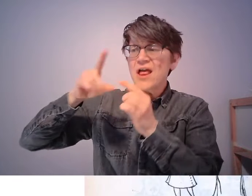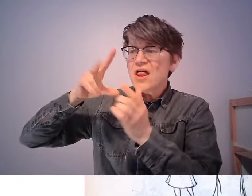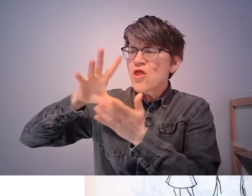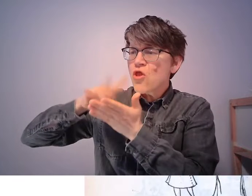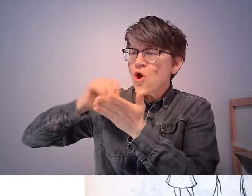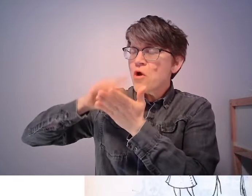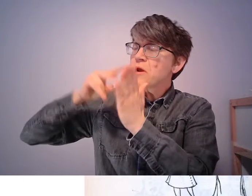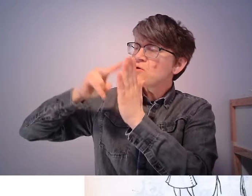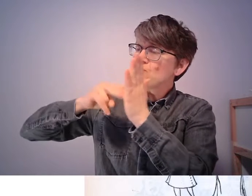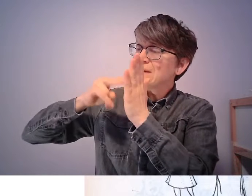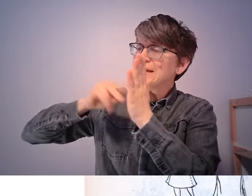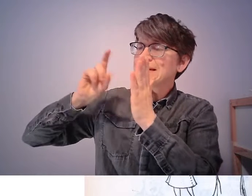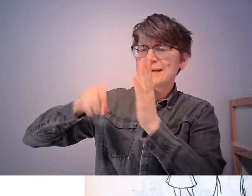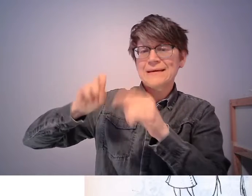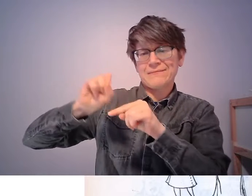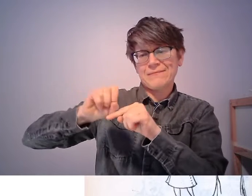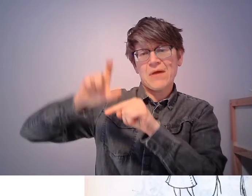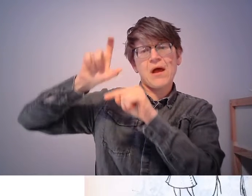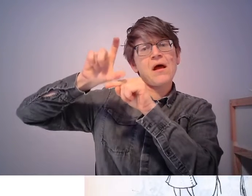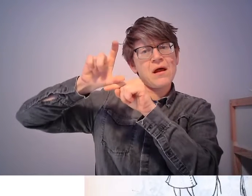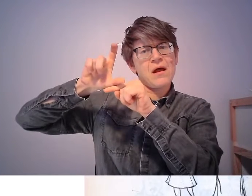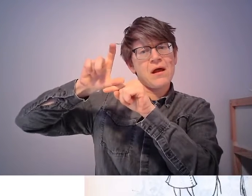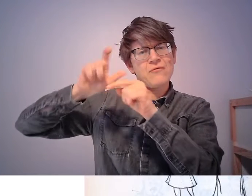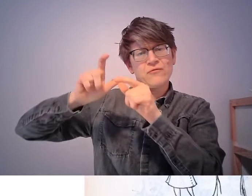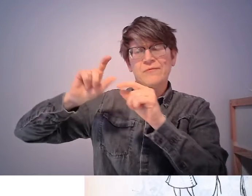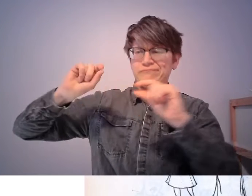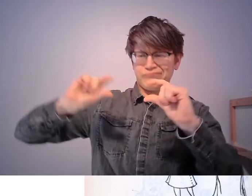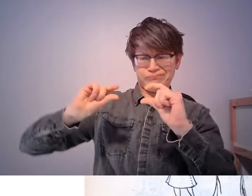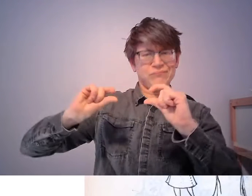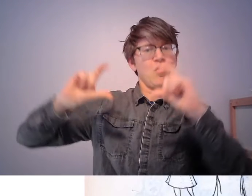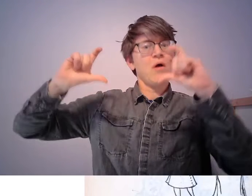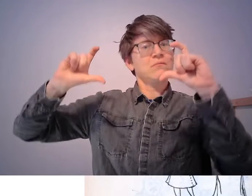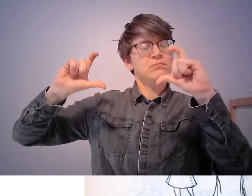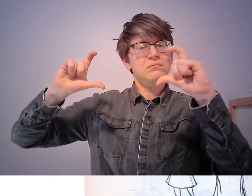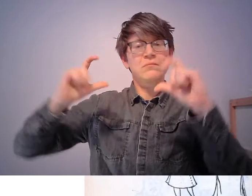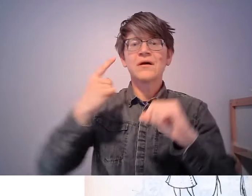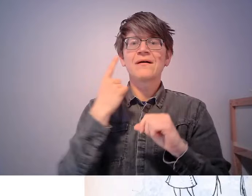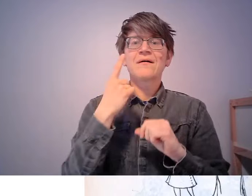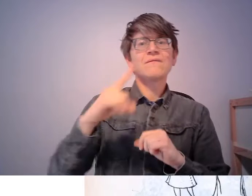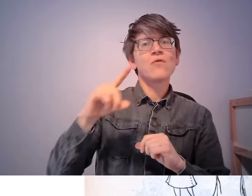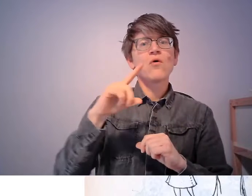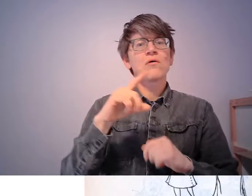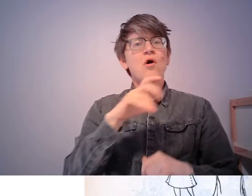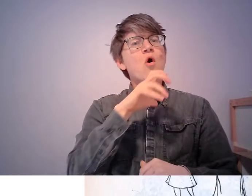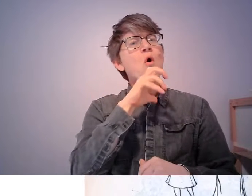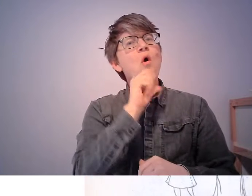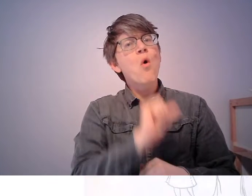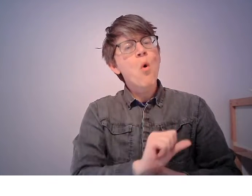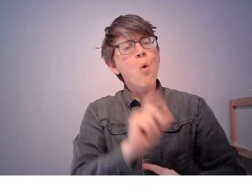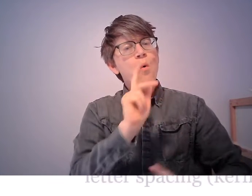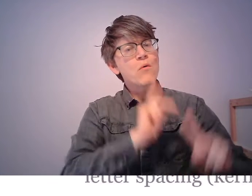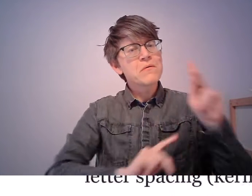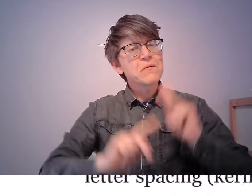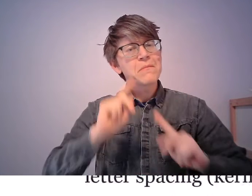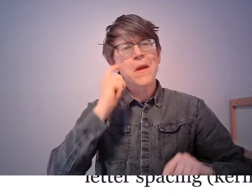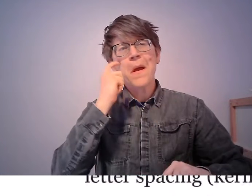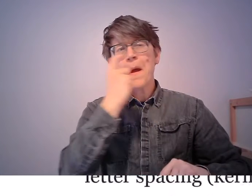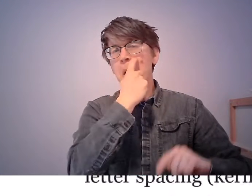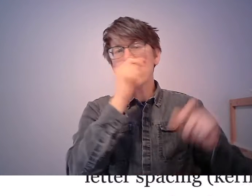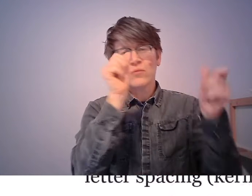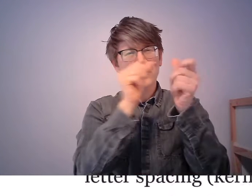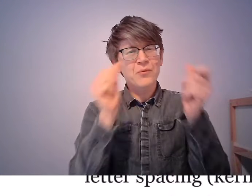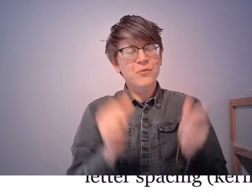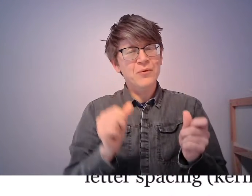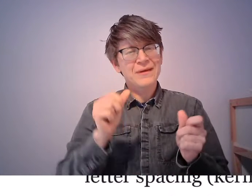read, and larger sizes are better for older adults or anyone who has impaired vision. Good text